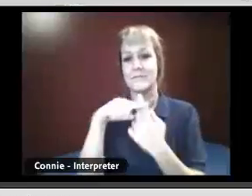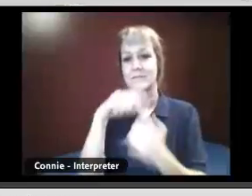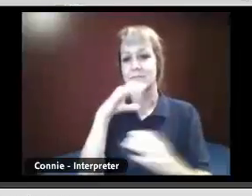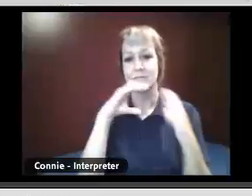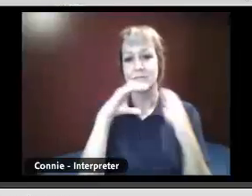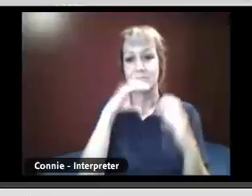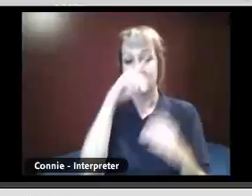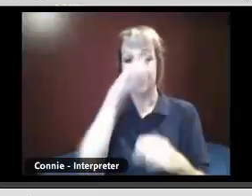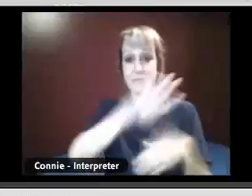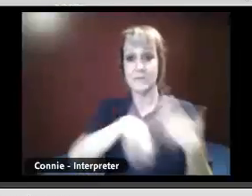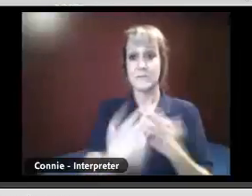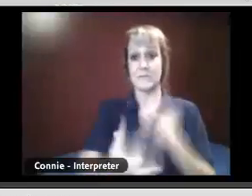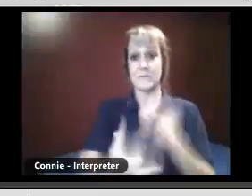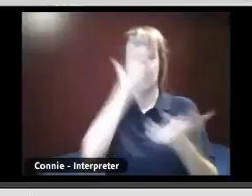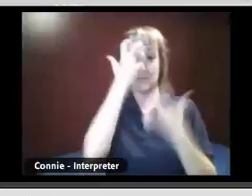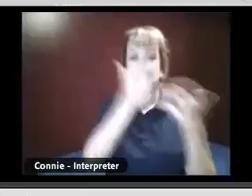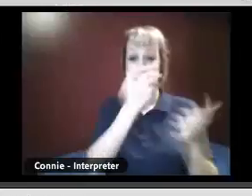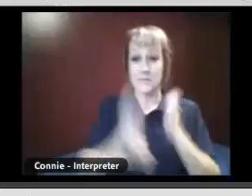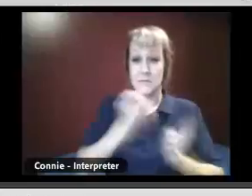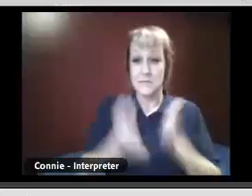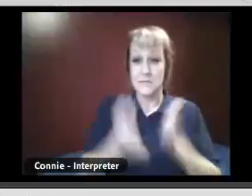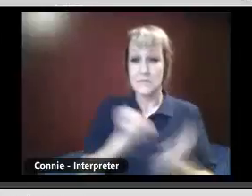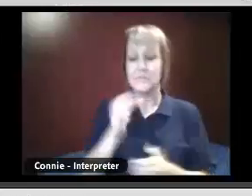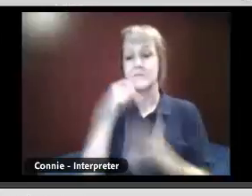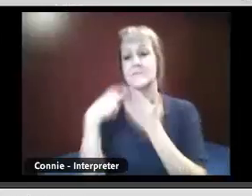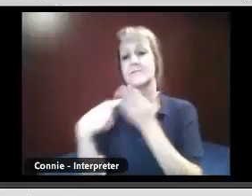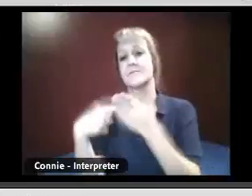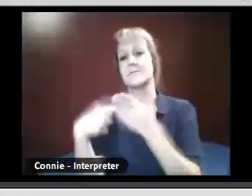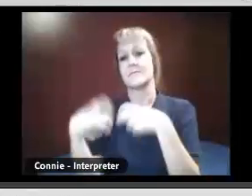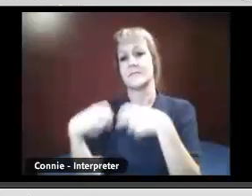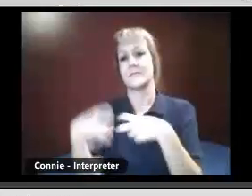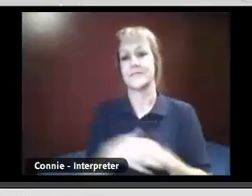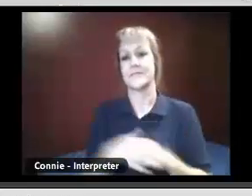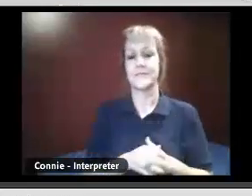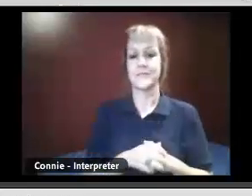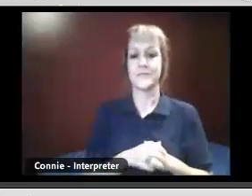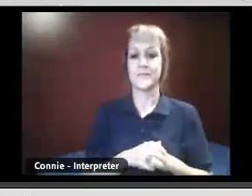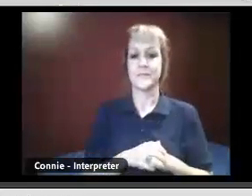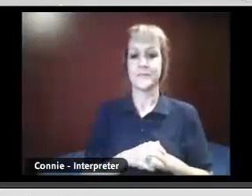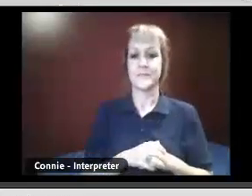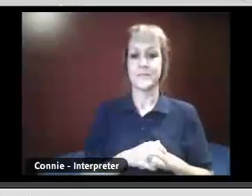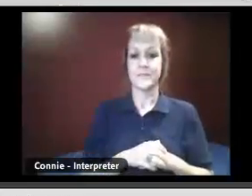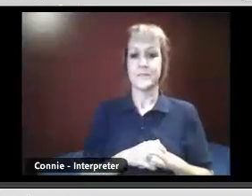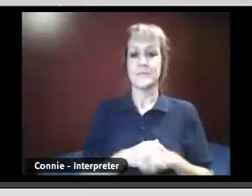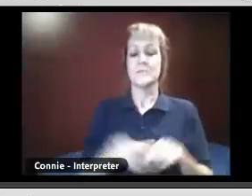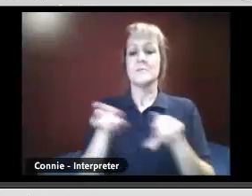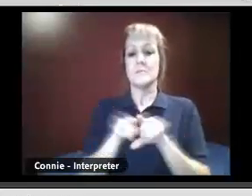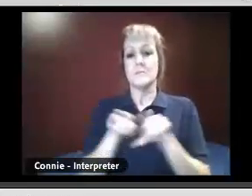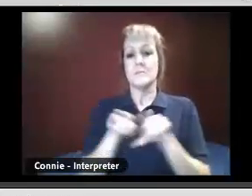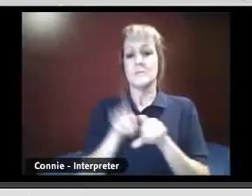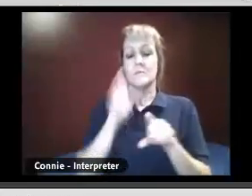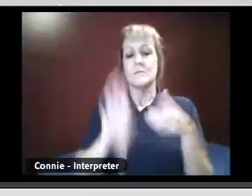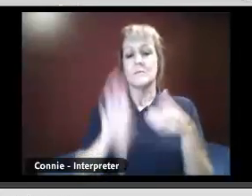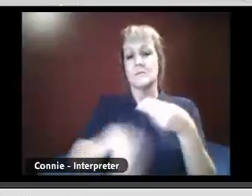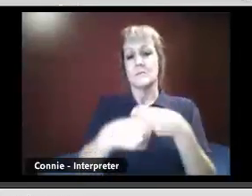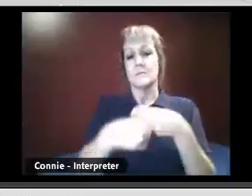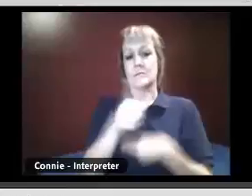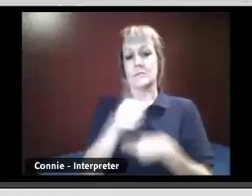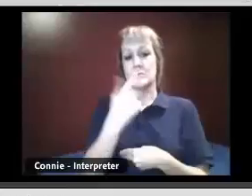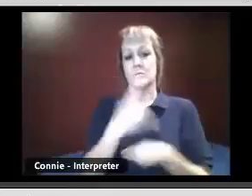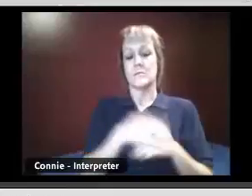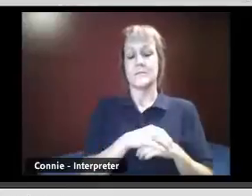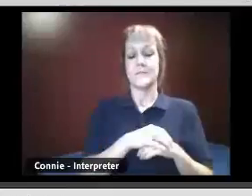emotion and nobody's going to address what the issues are going to be. Uh, and also, I'm going to add another one here because let's go